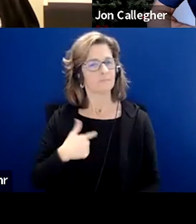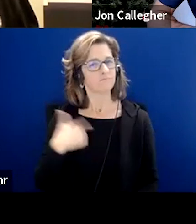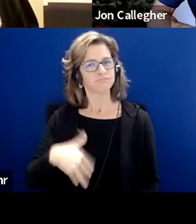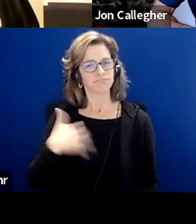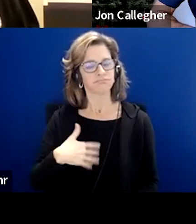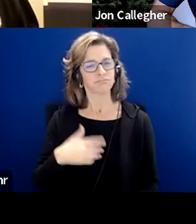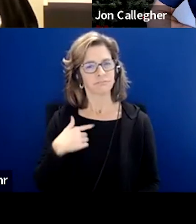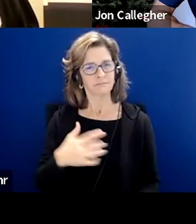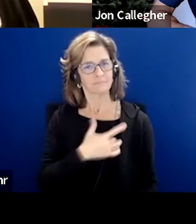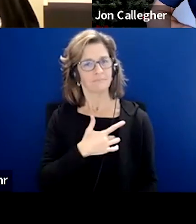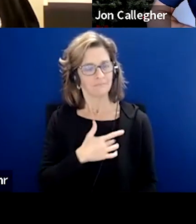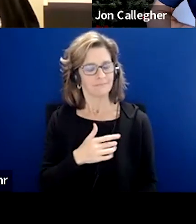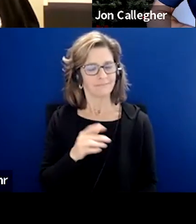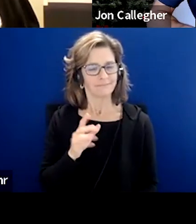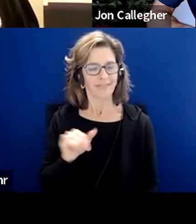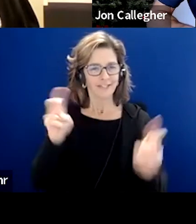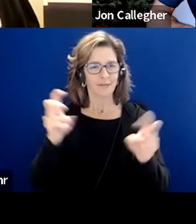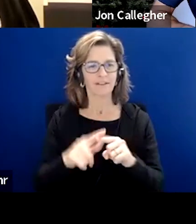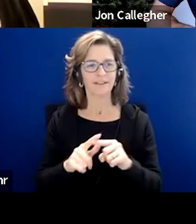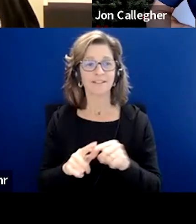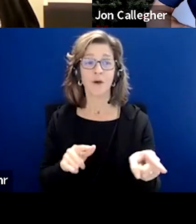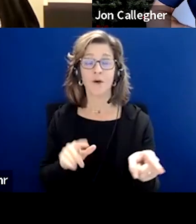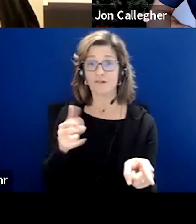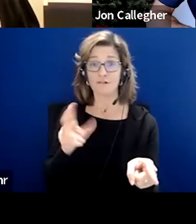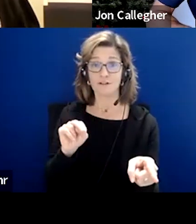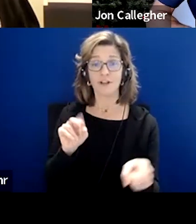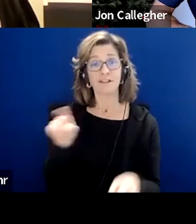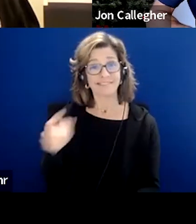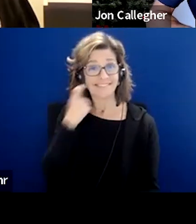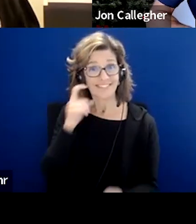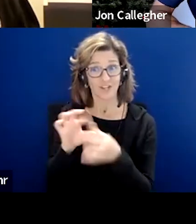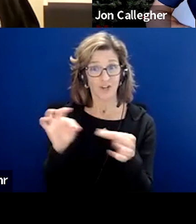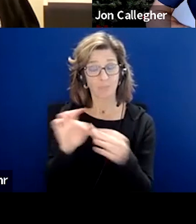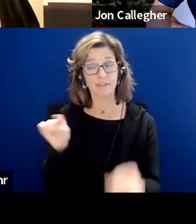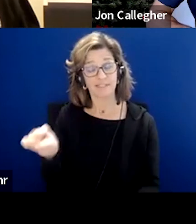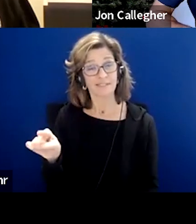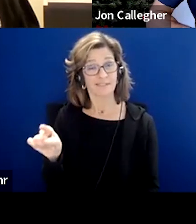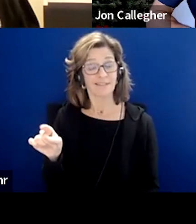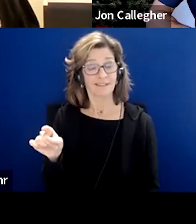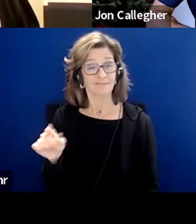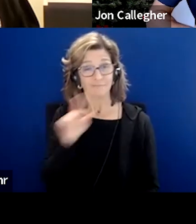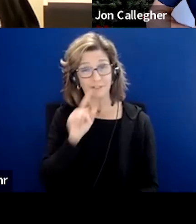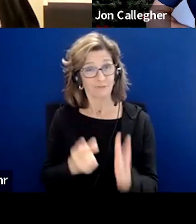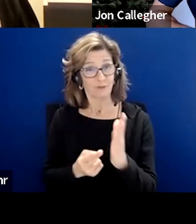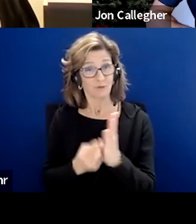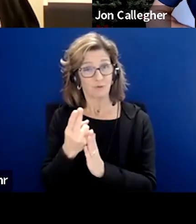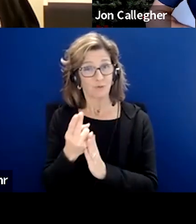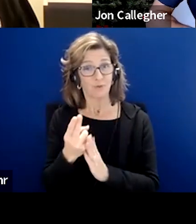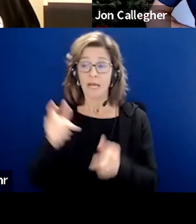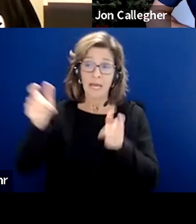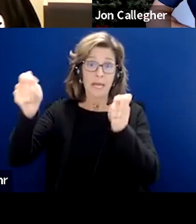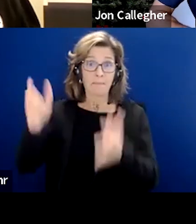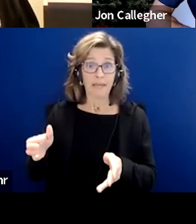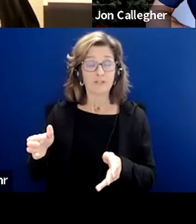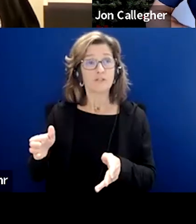Mahadeo mentioned, probably something that's very true. The idea that managers just aren't willing